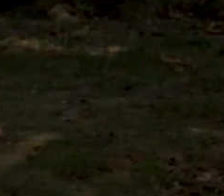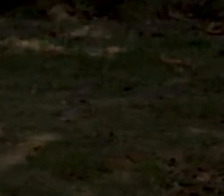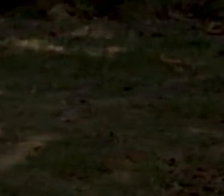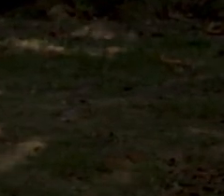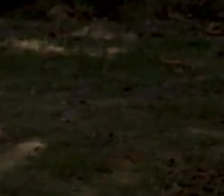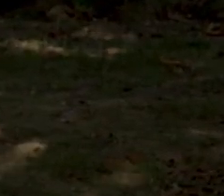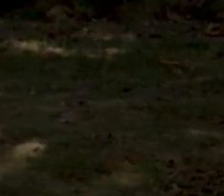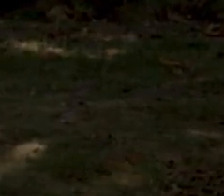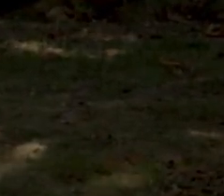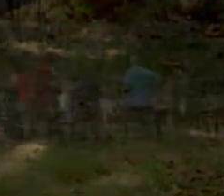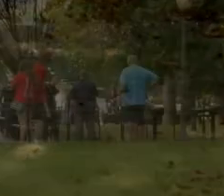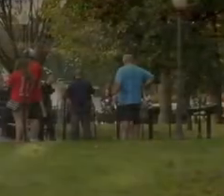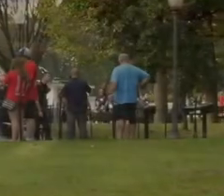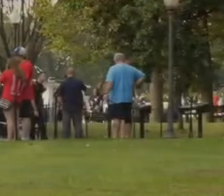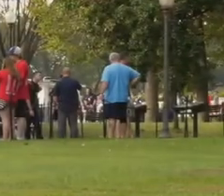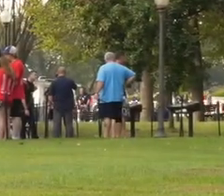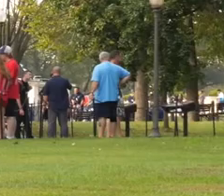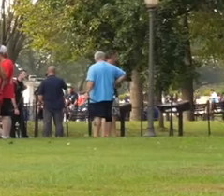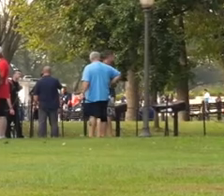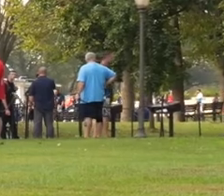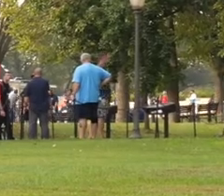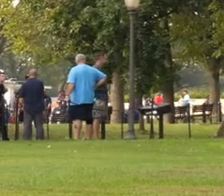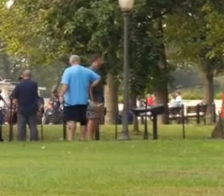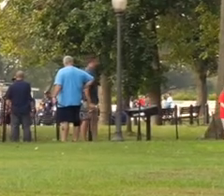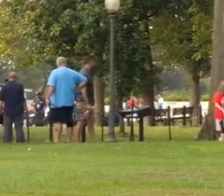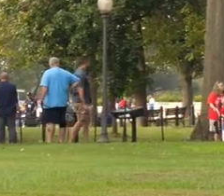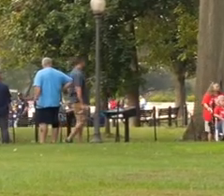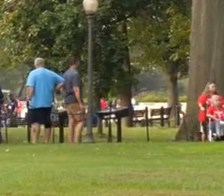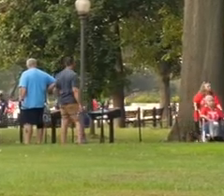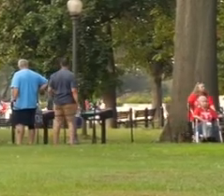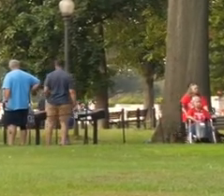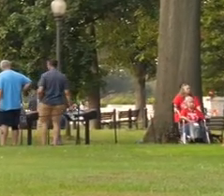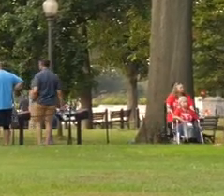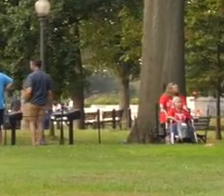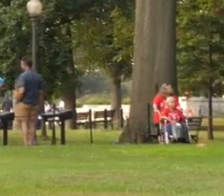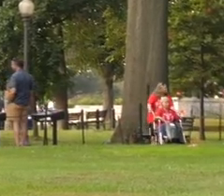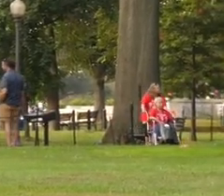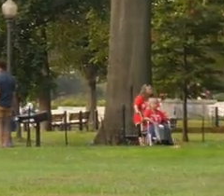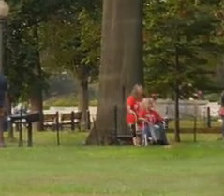Thank you.